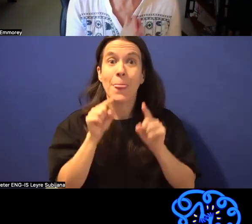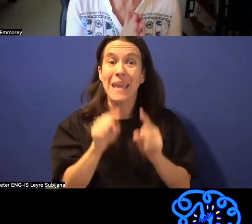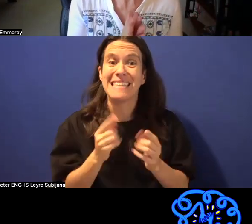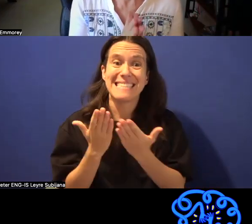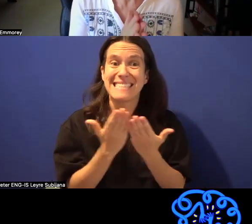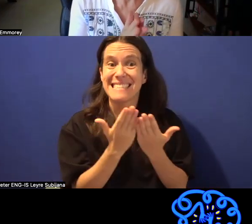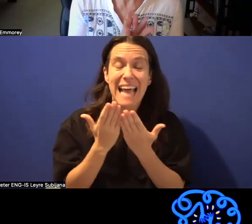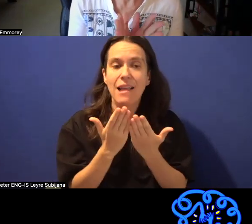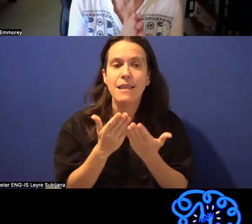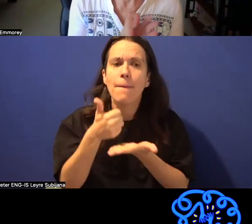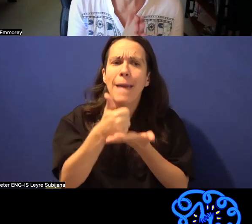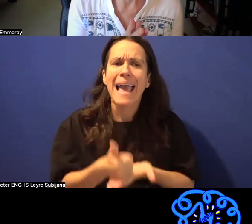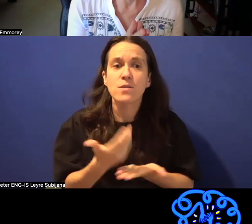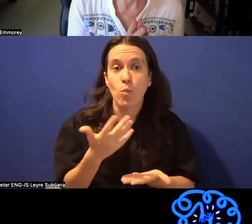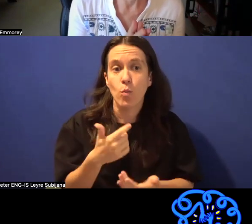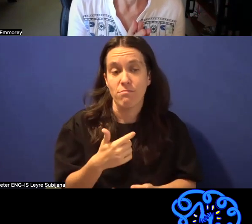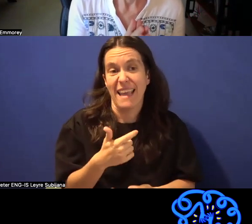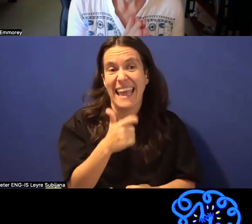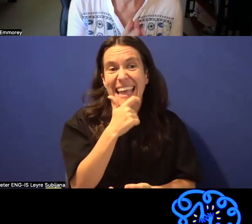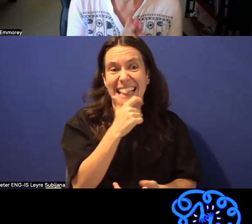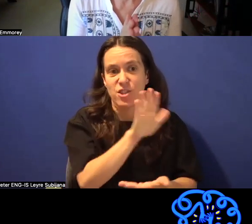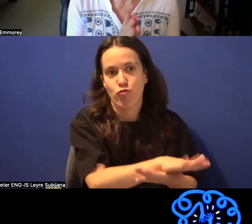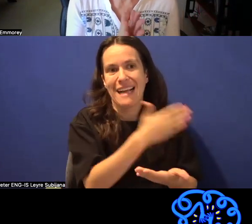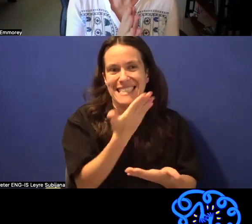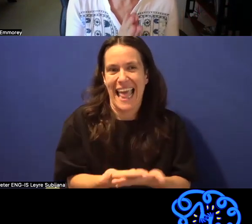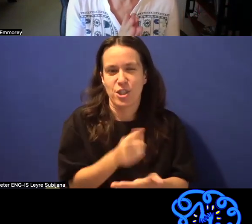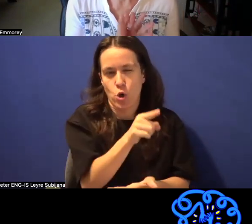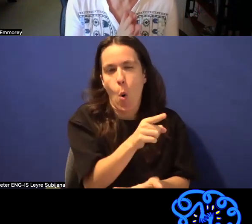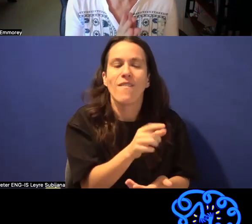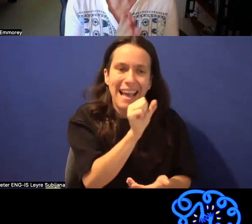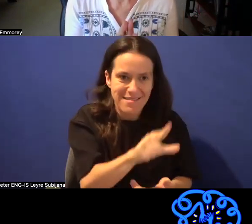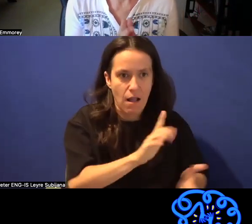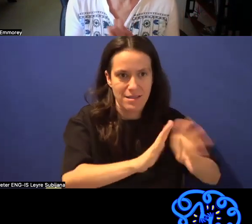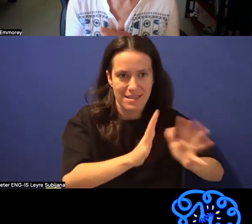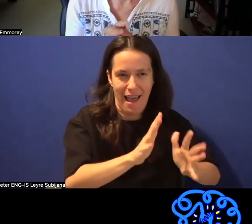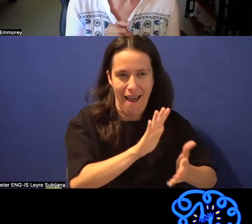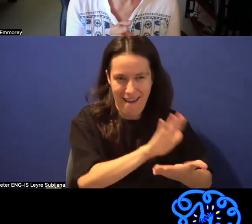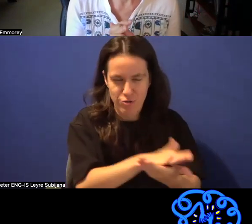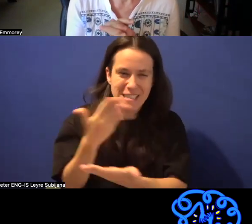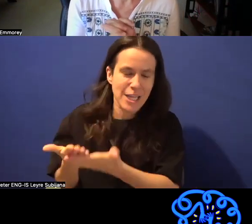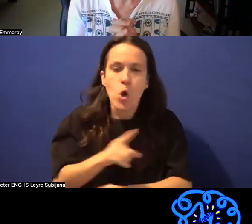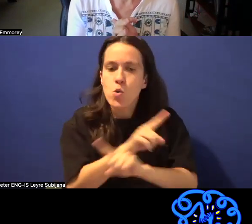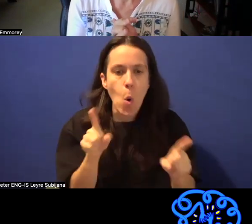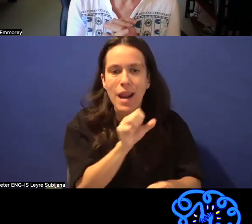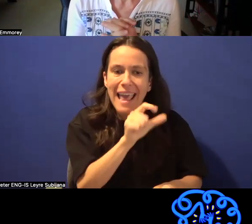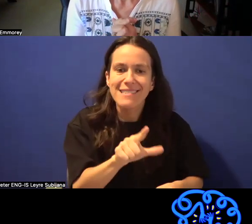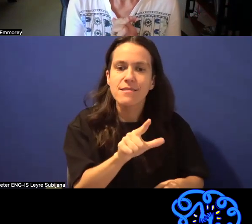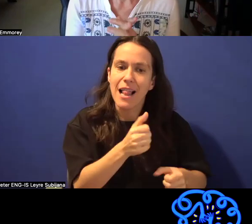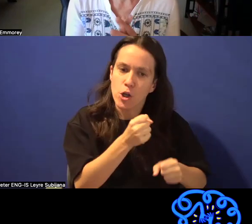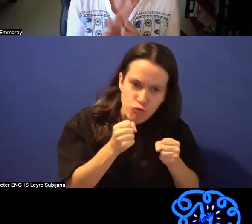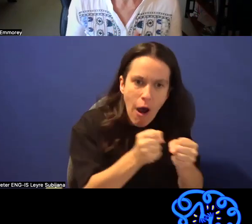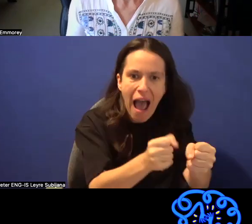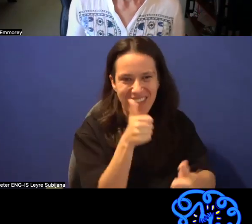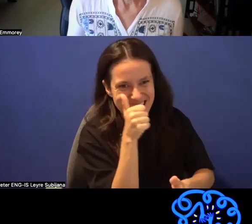English translations of the ASL signs, not on ASL-derived semantic neighborhoods.